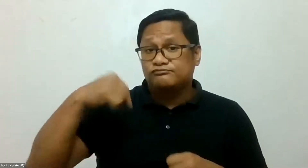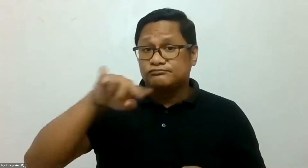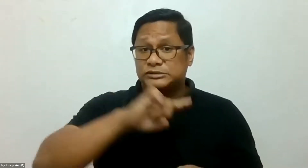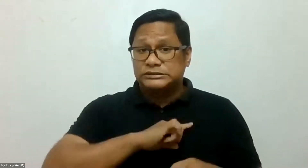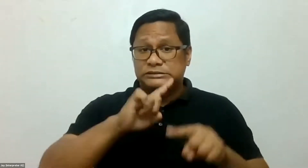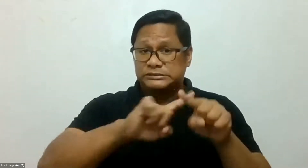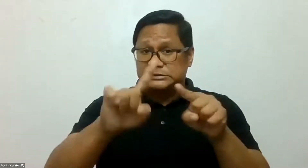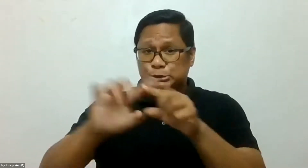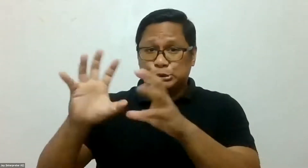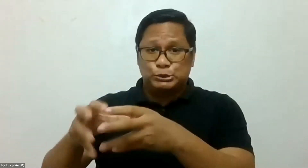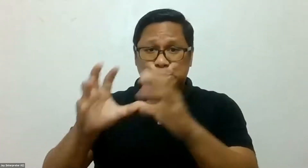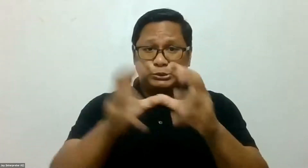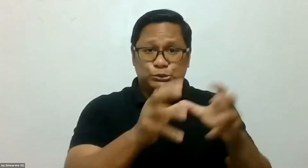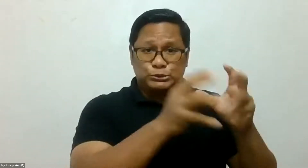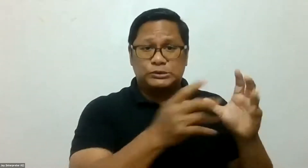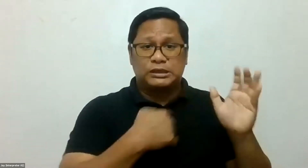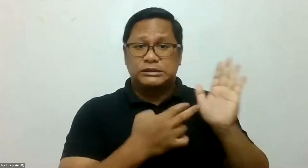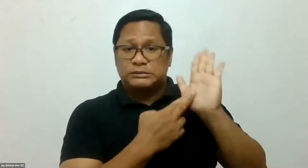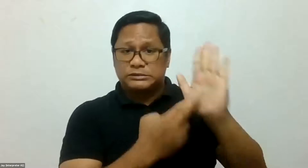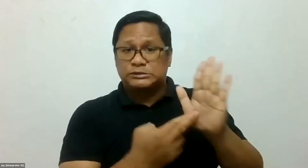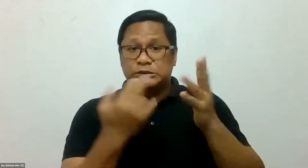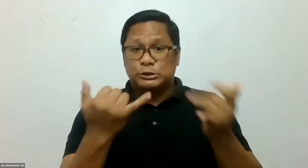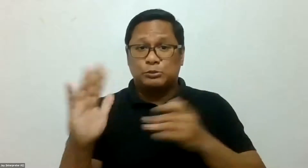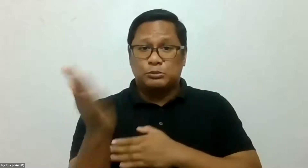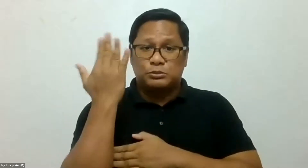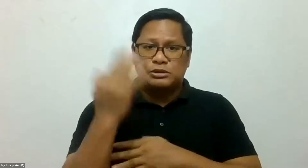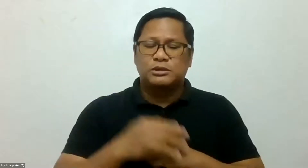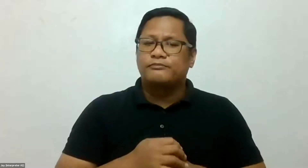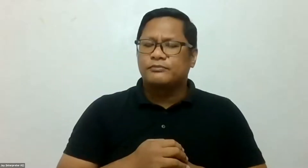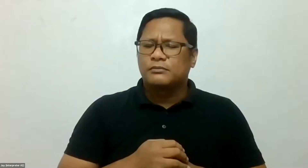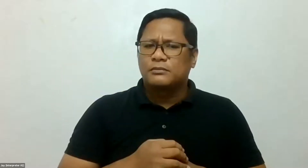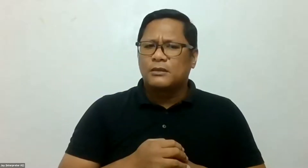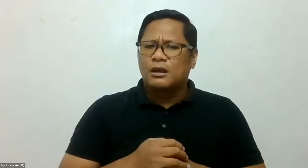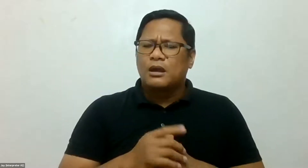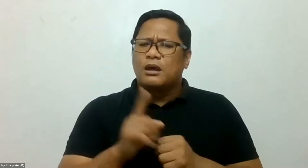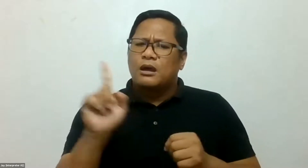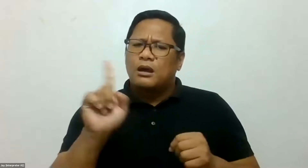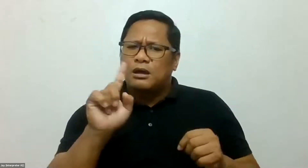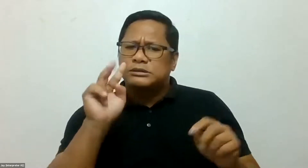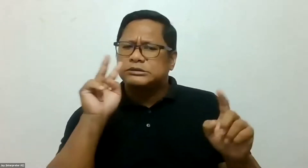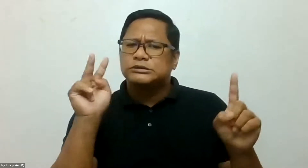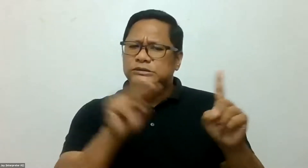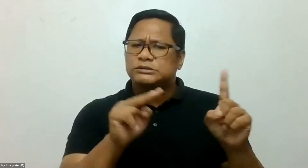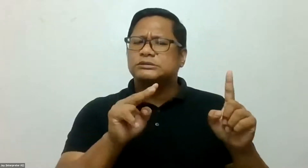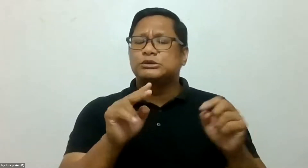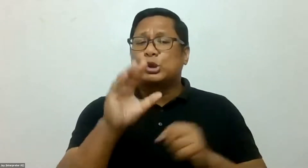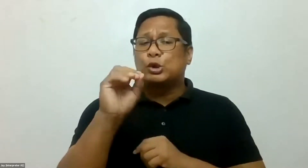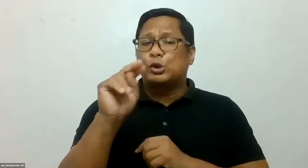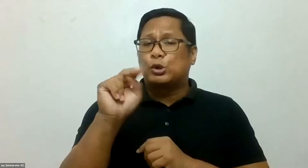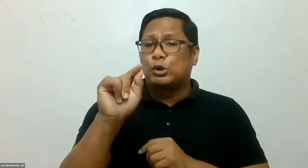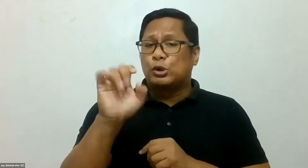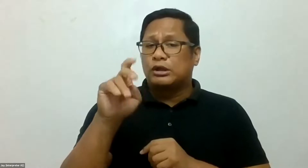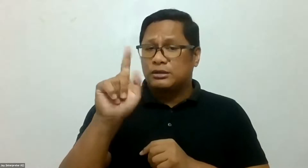different sectors which I represent this morning, context is a big